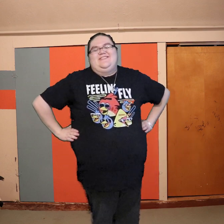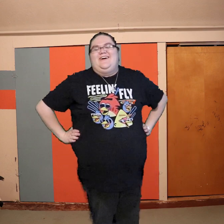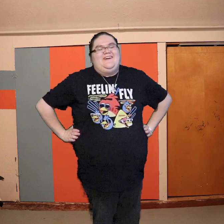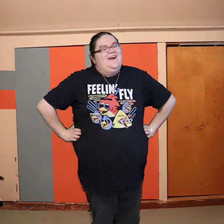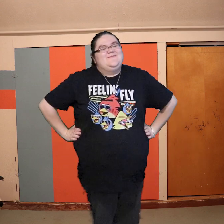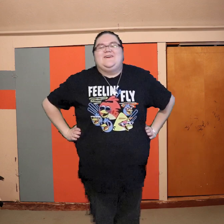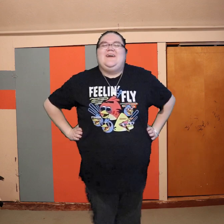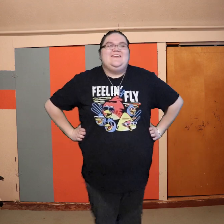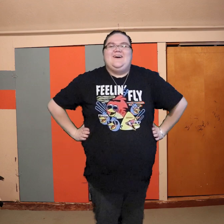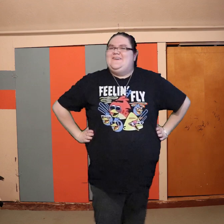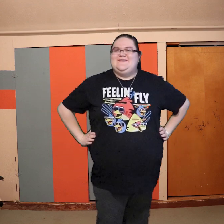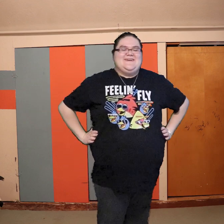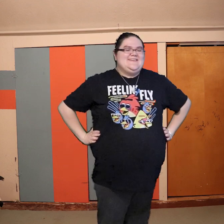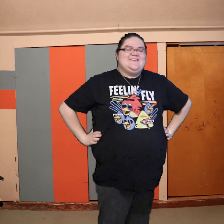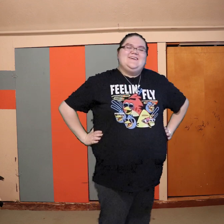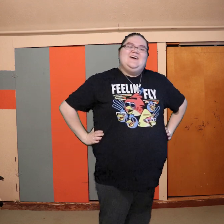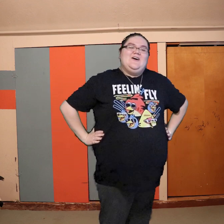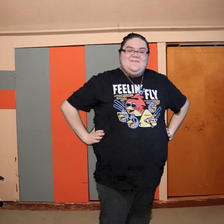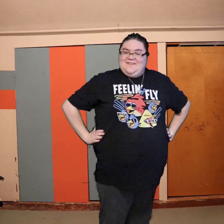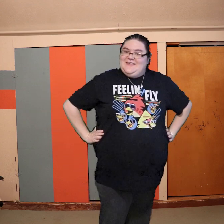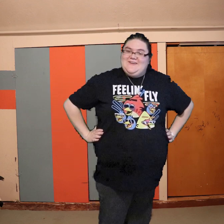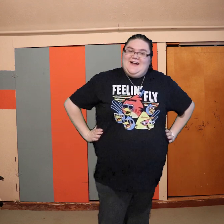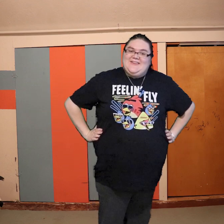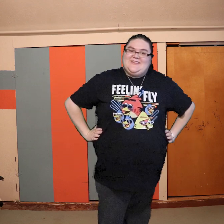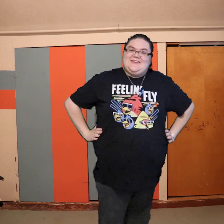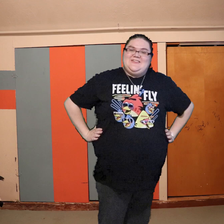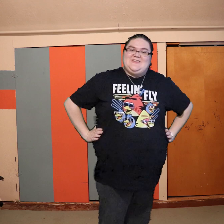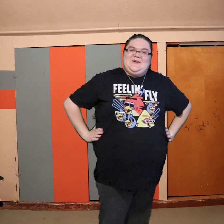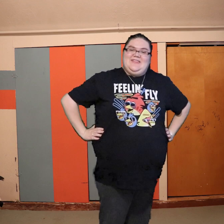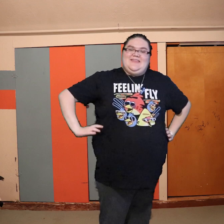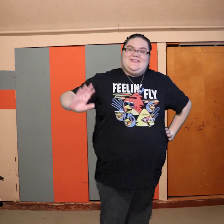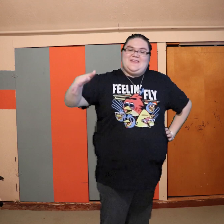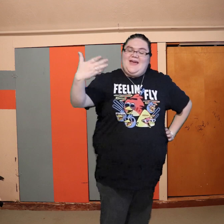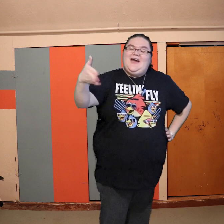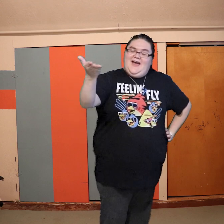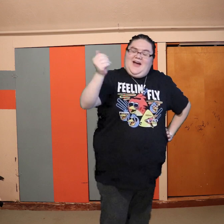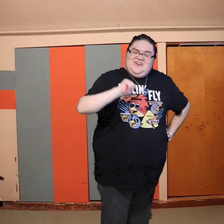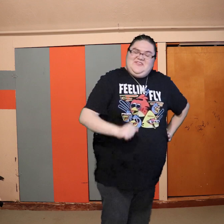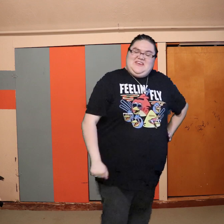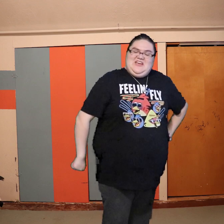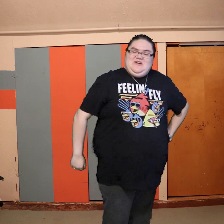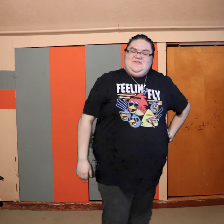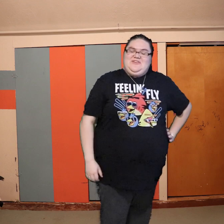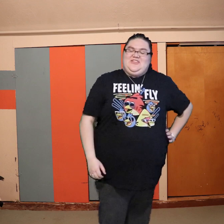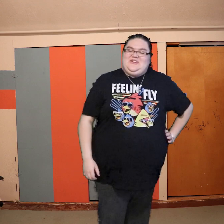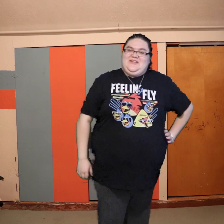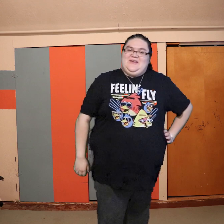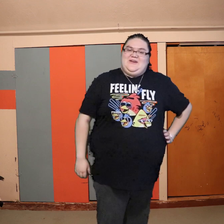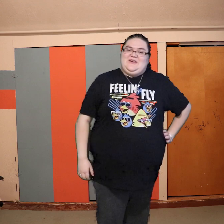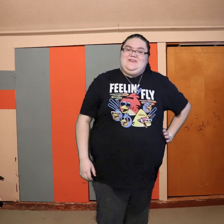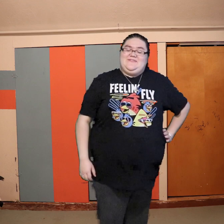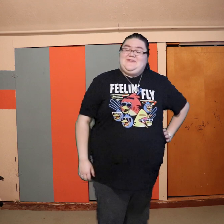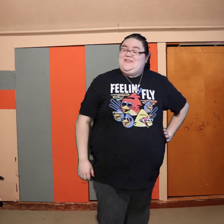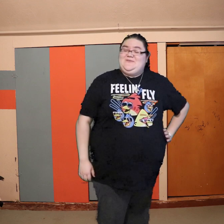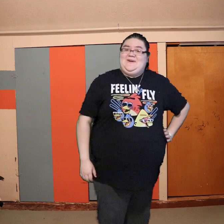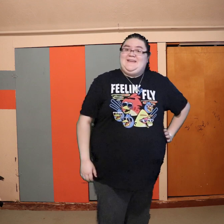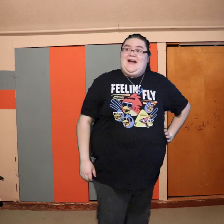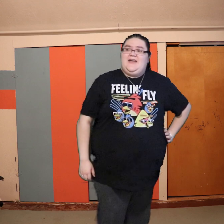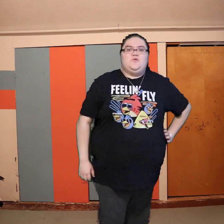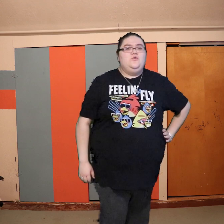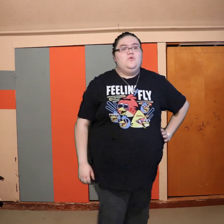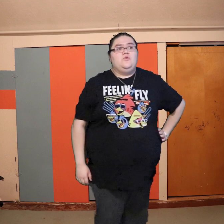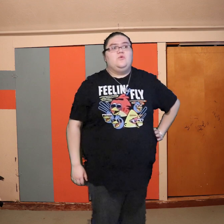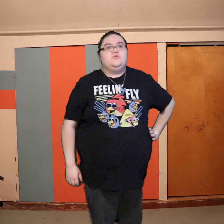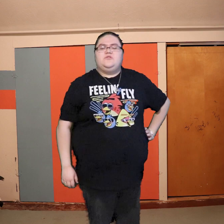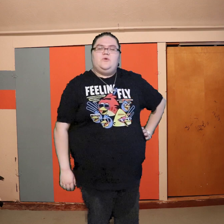I'm sorry, I'm weird, I know, but hopefully you guys did enjoy this a video for 30 girls versus one